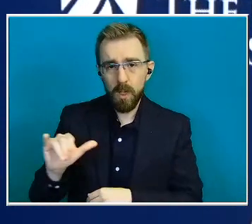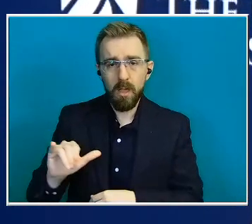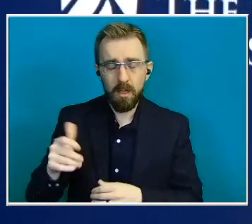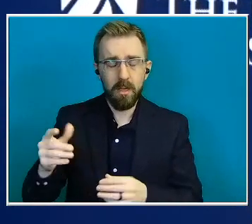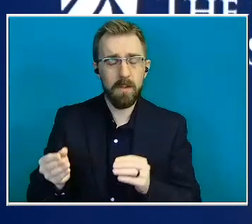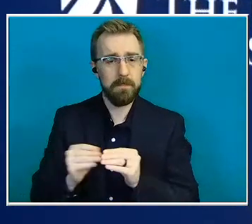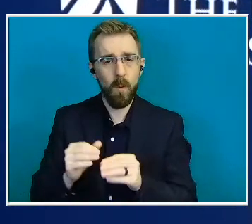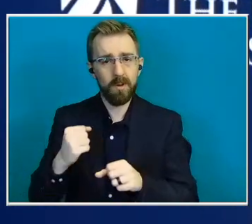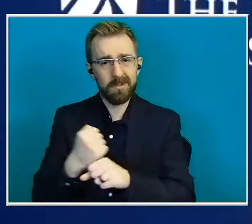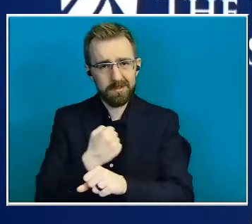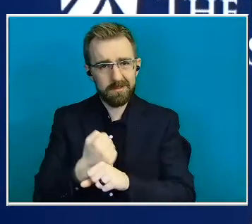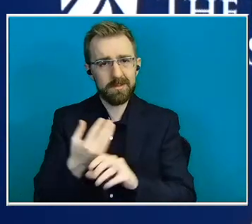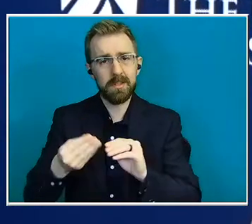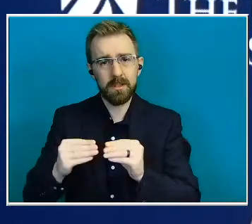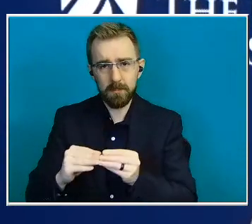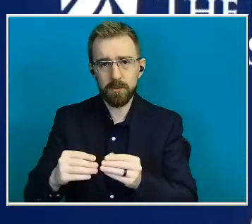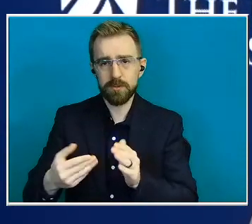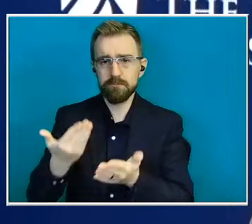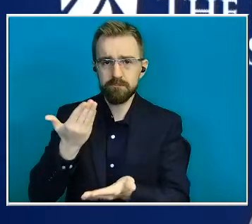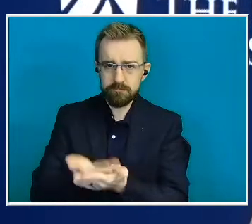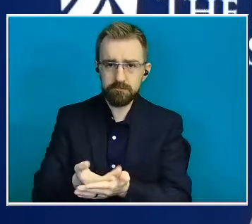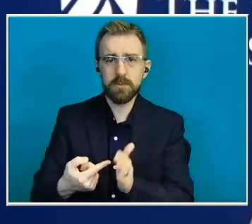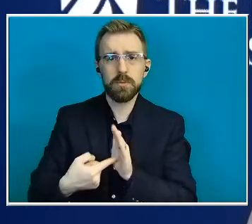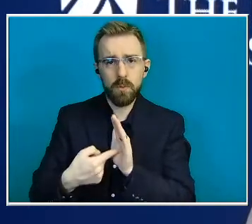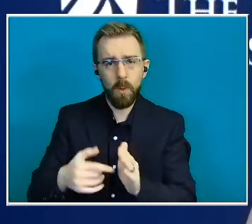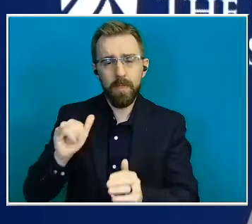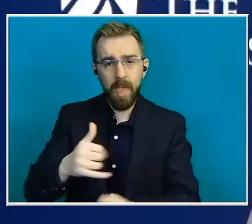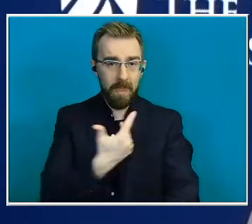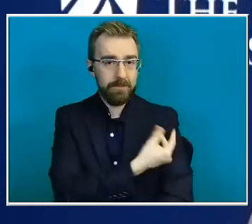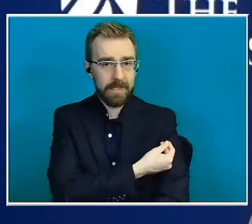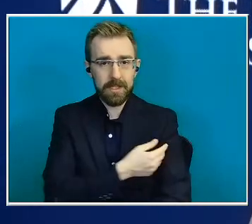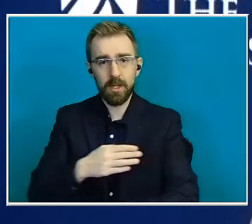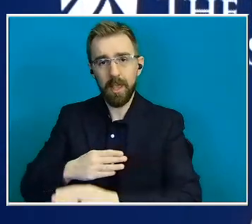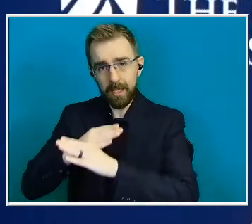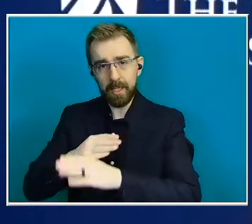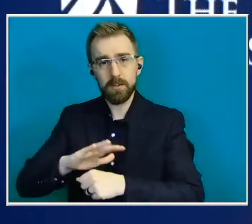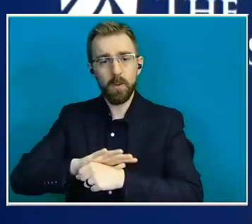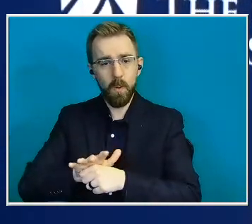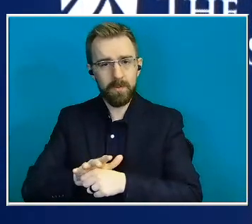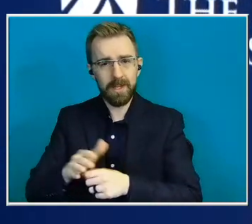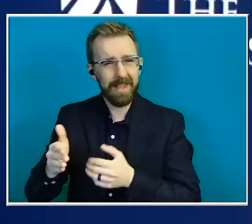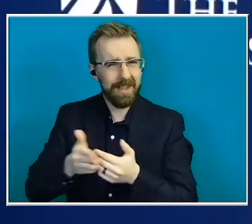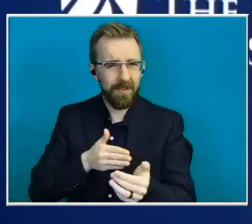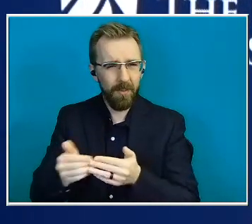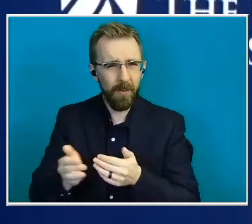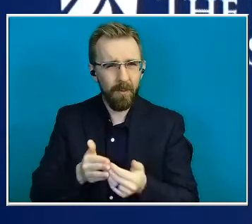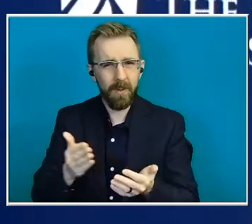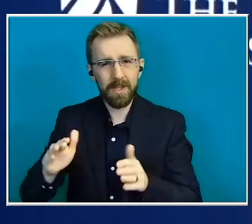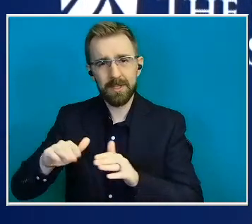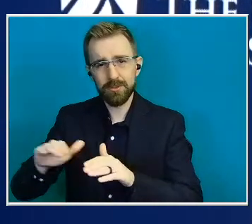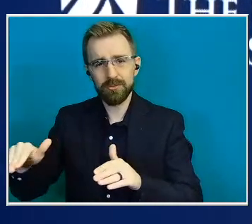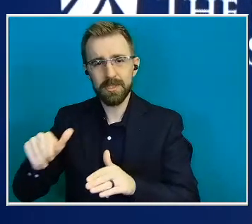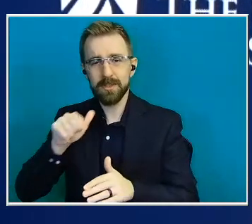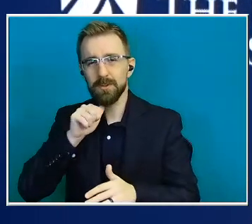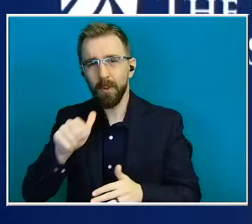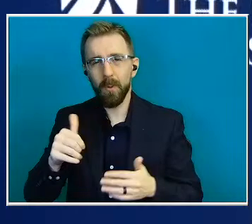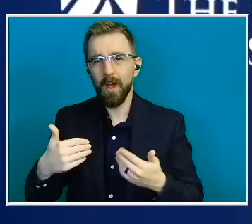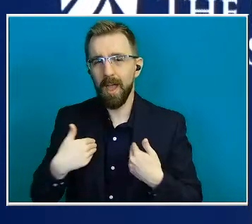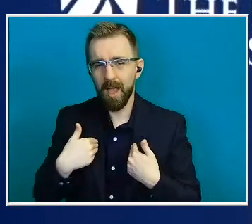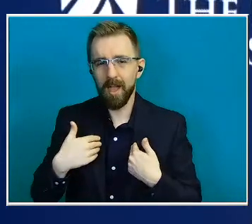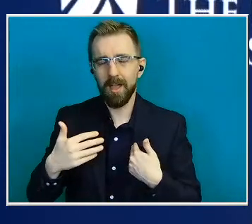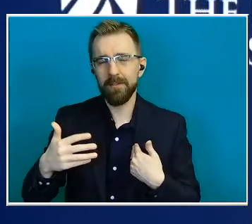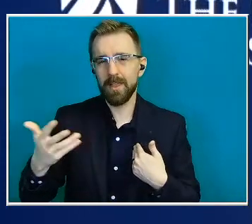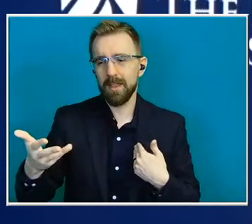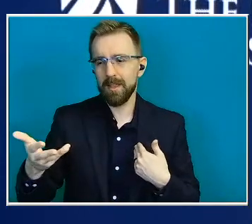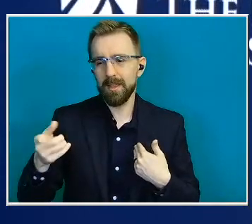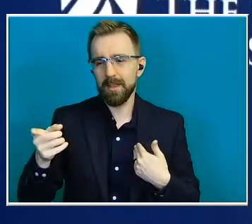even supporting the fact that vaccination against COVID, even though children don't have the propensity or the